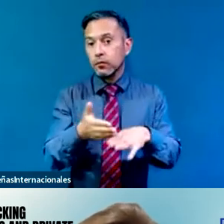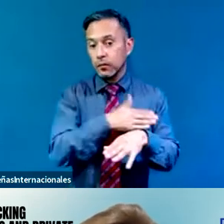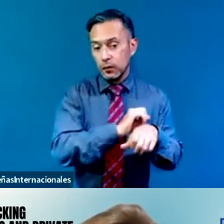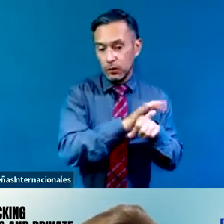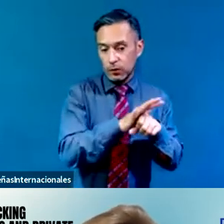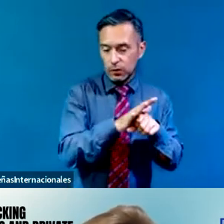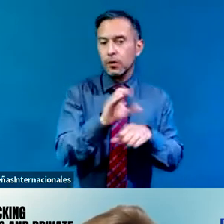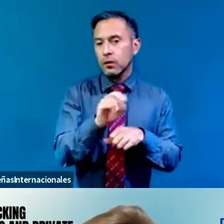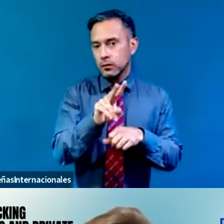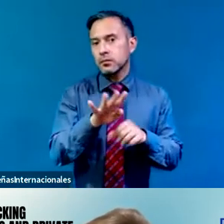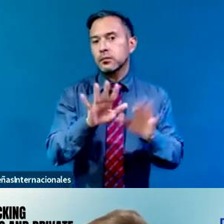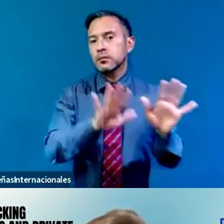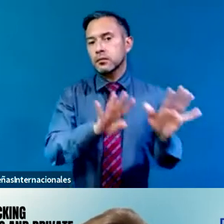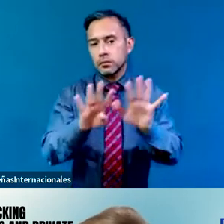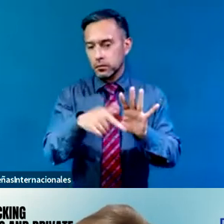inclusion.